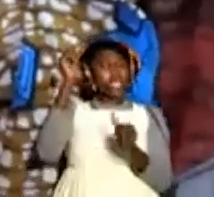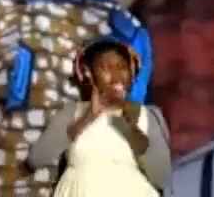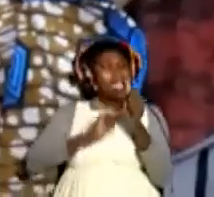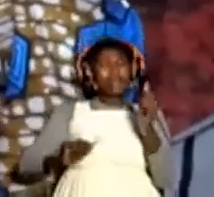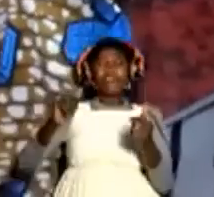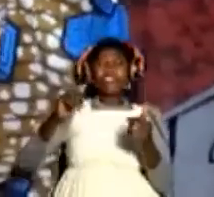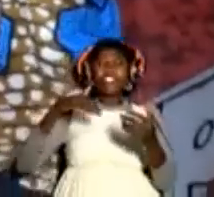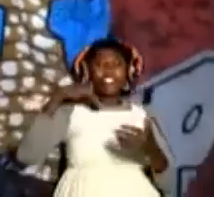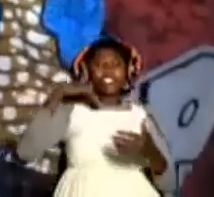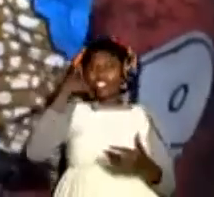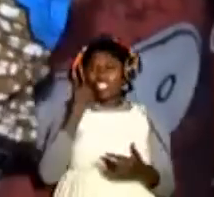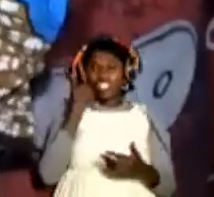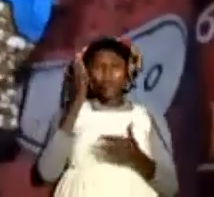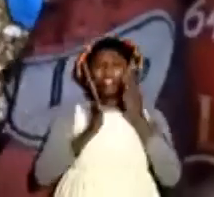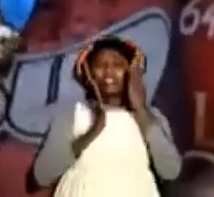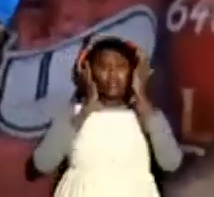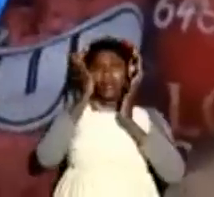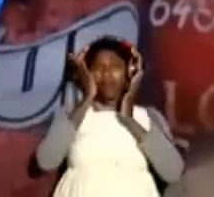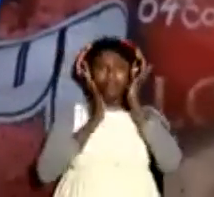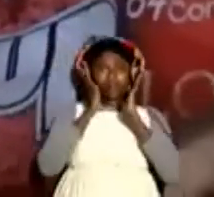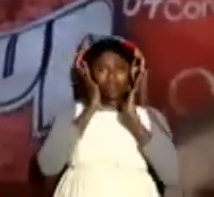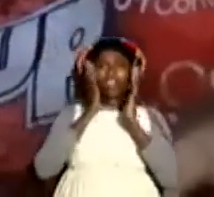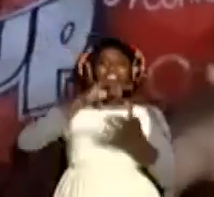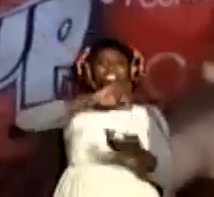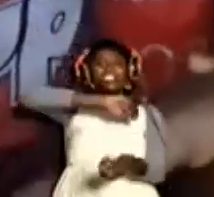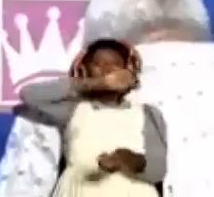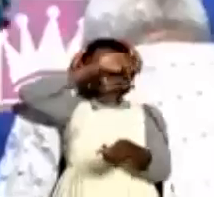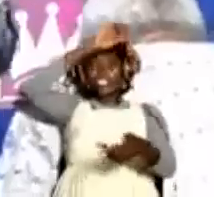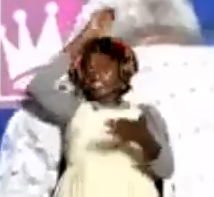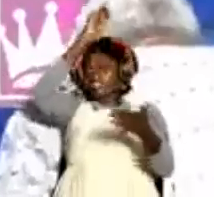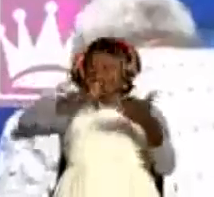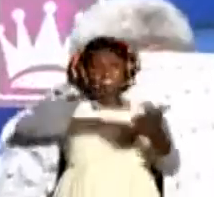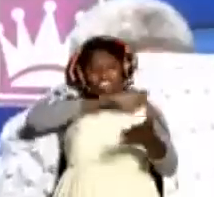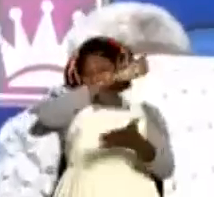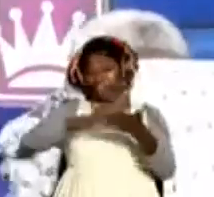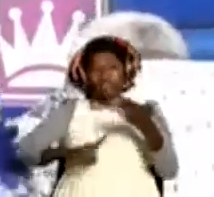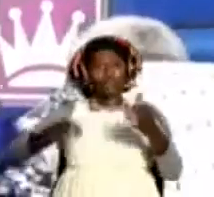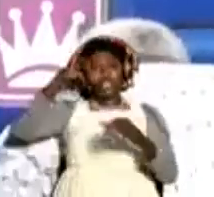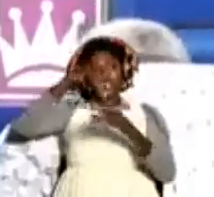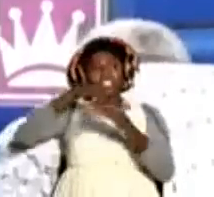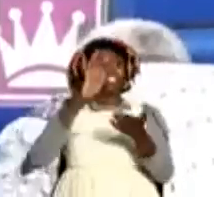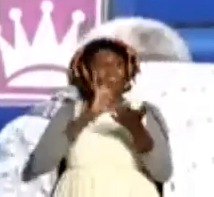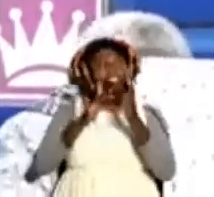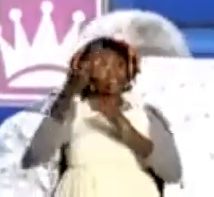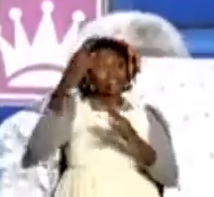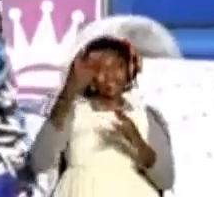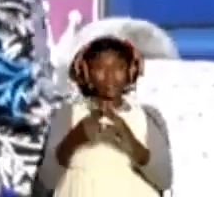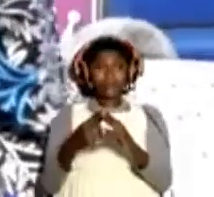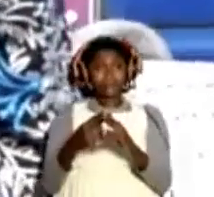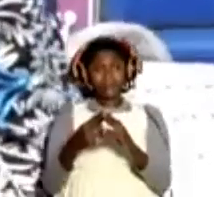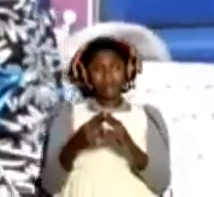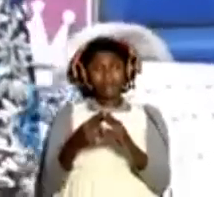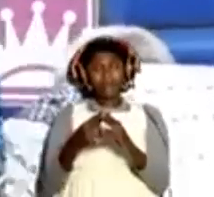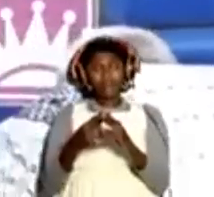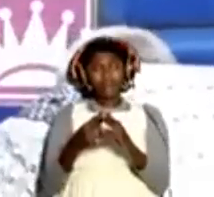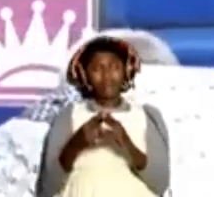Every shame and disgrace is terminated in the name of Jesus.